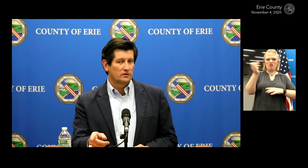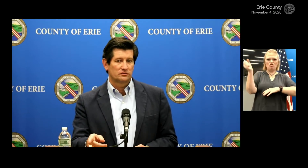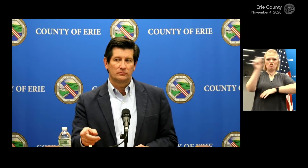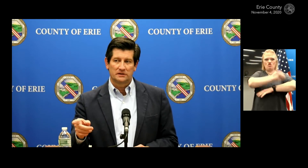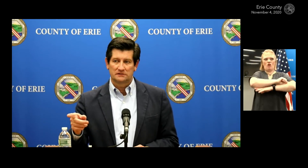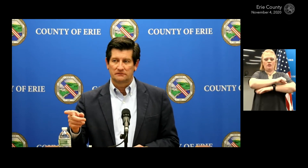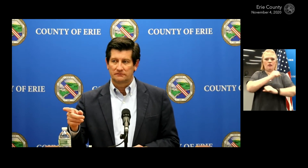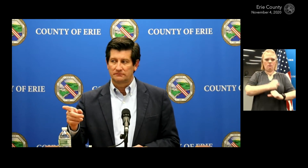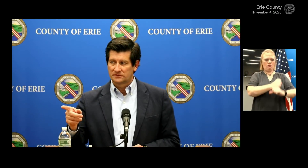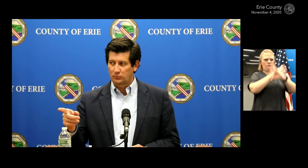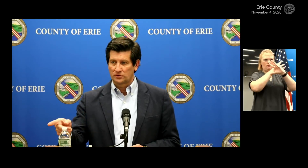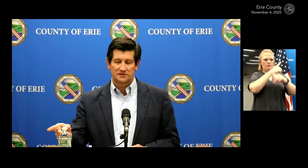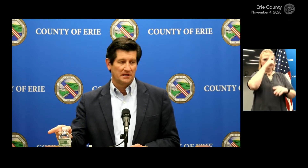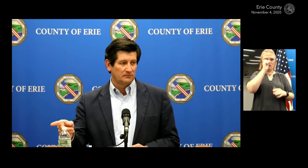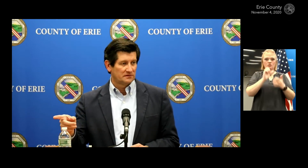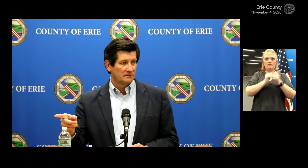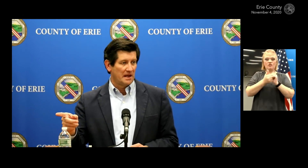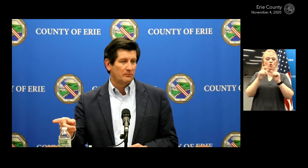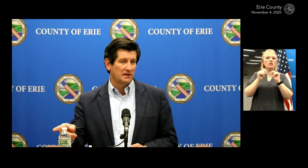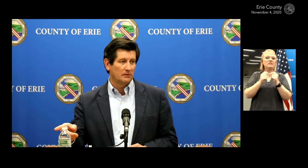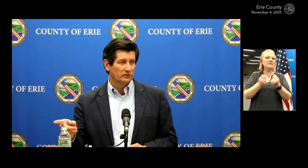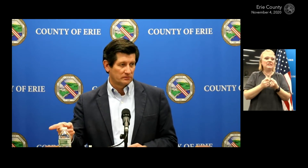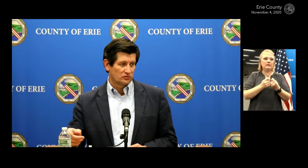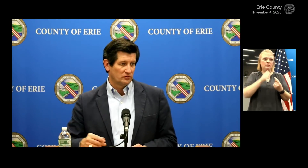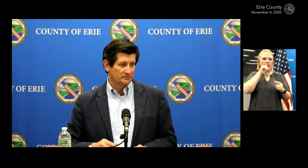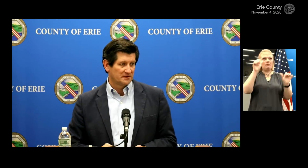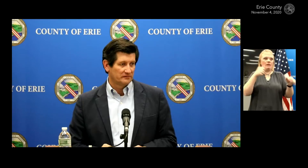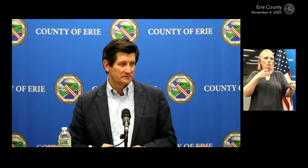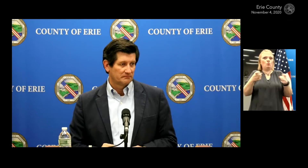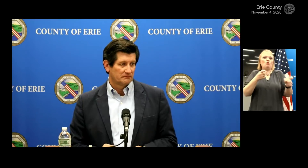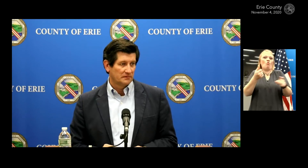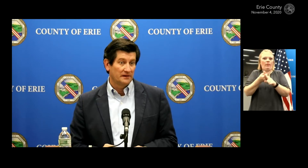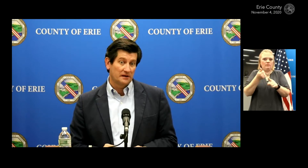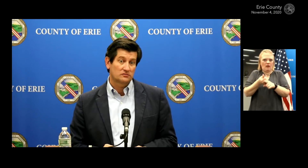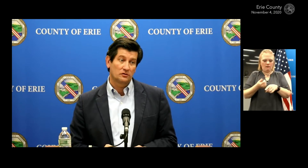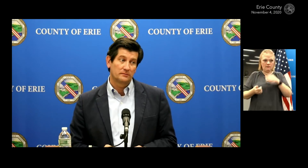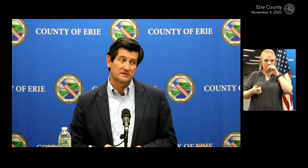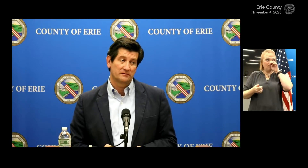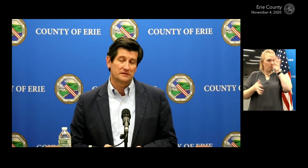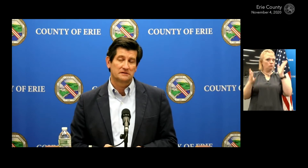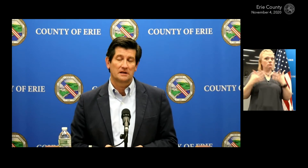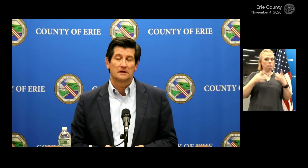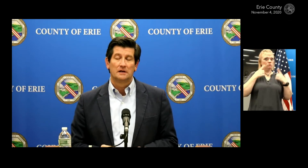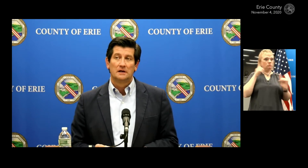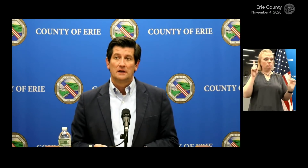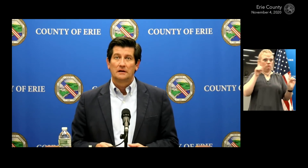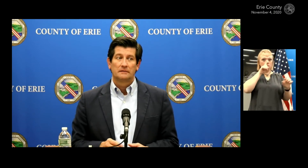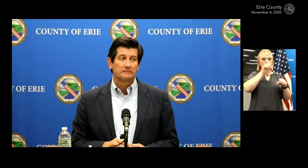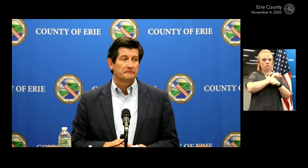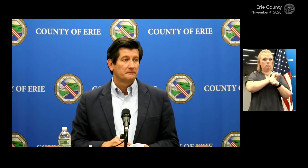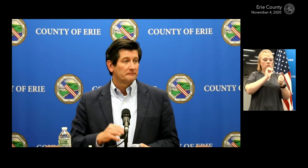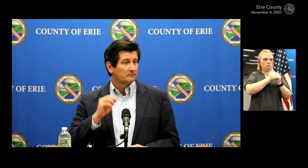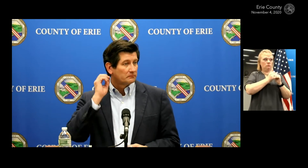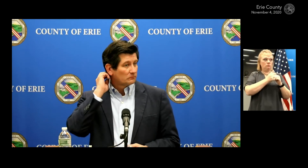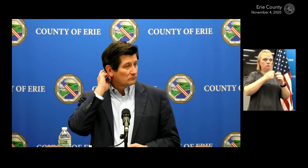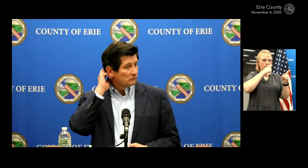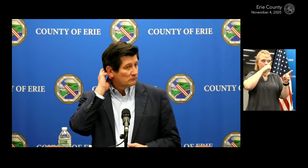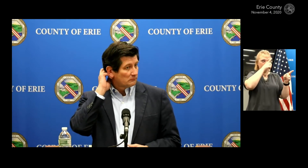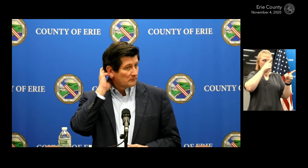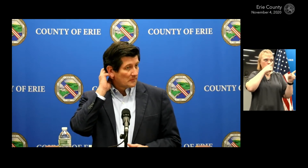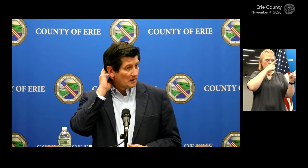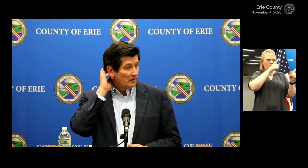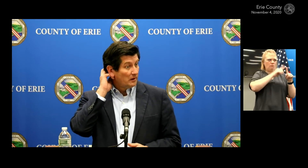and go virtual because of sports teams not being able to control themselves. And they controlled themselves since then. You're bringing somebody in from